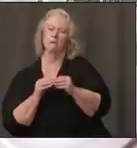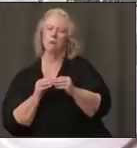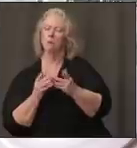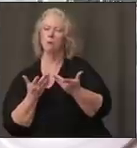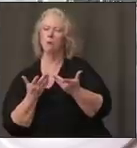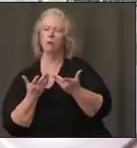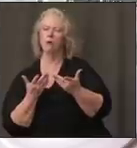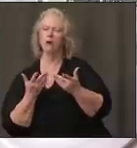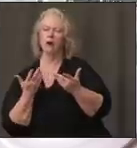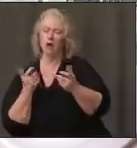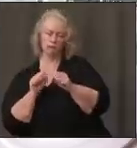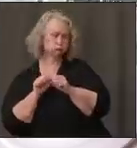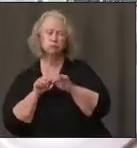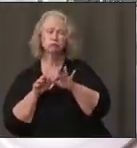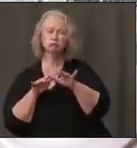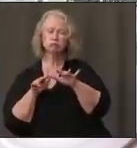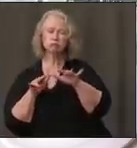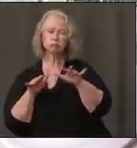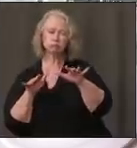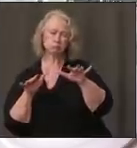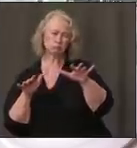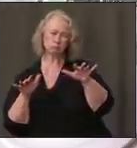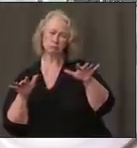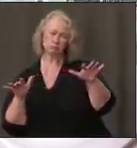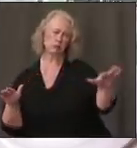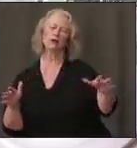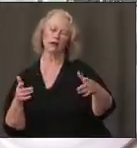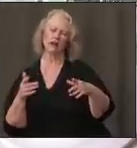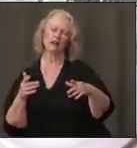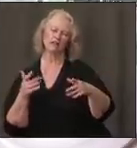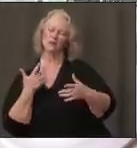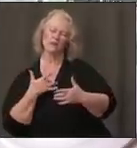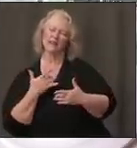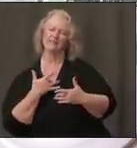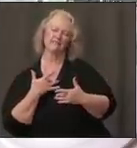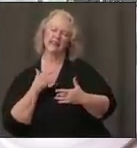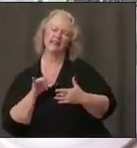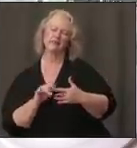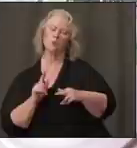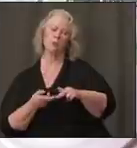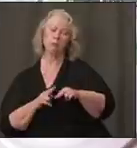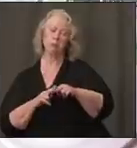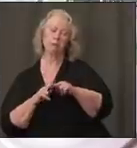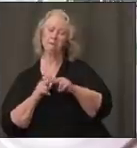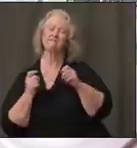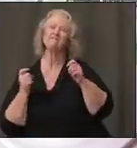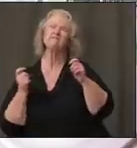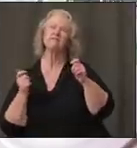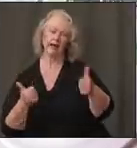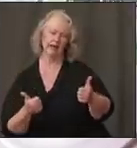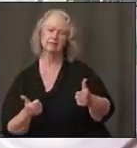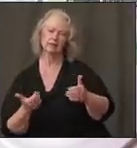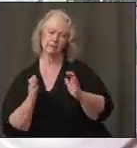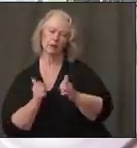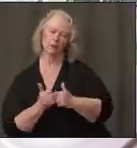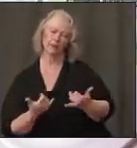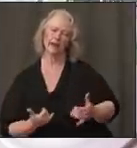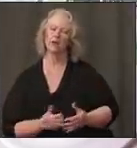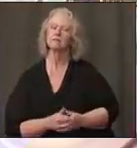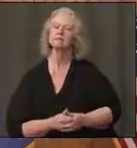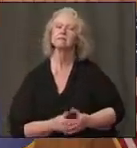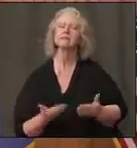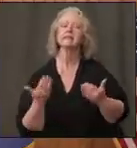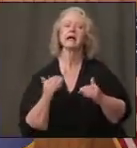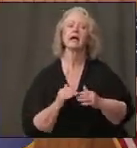be bringing millions of tests per week capacity into the market. So this is going to build very quickly from where we are right now. Move along